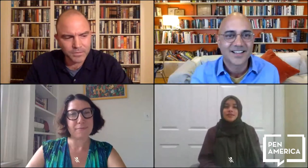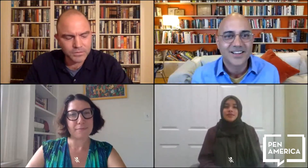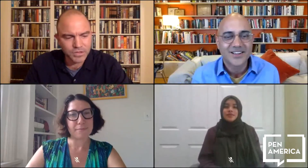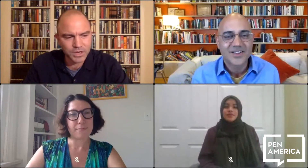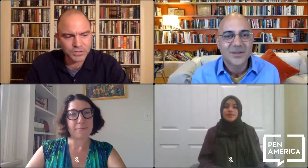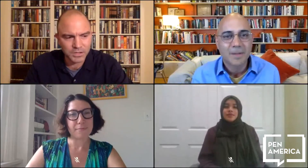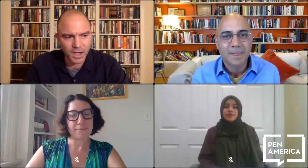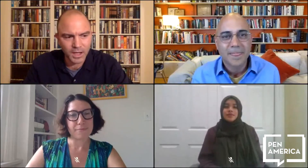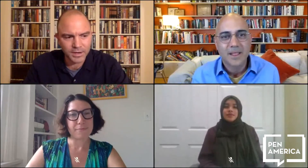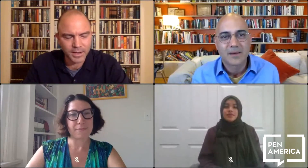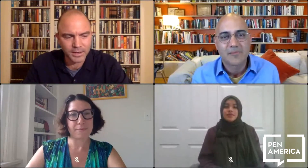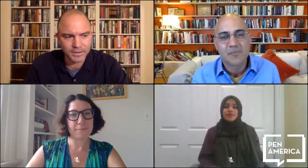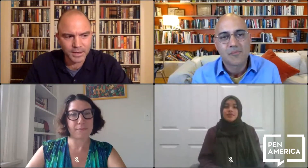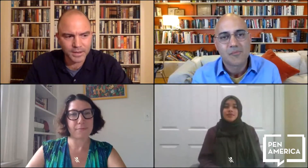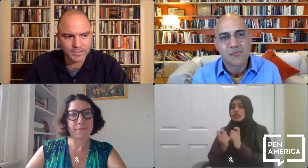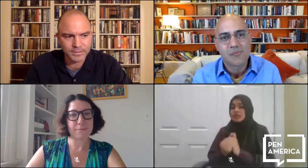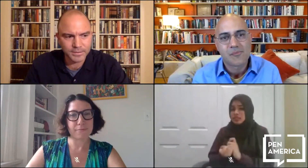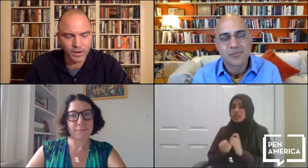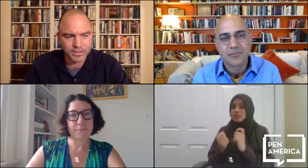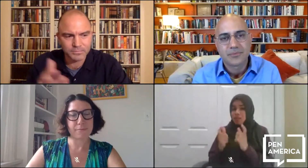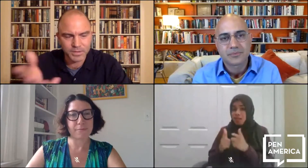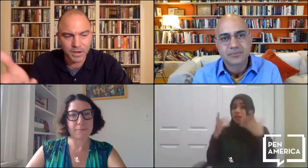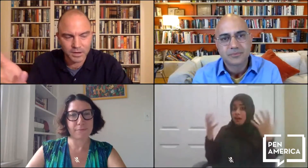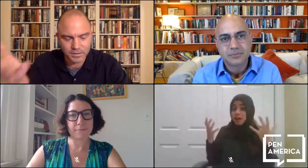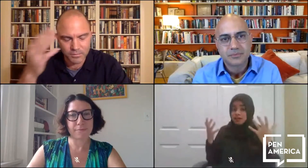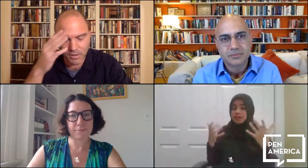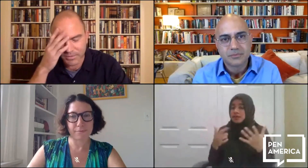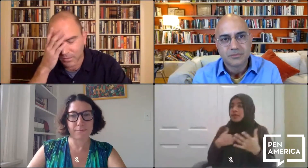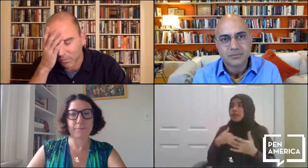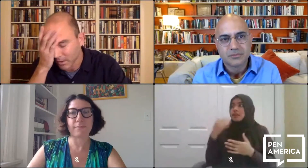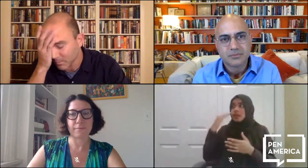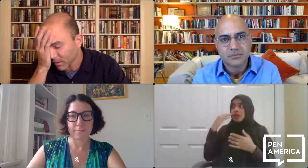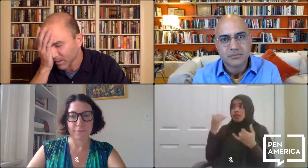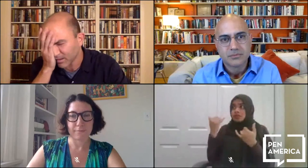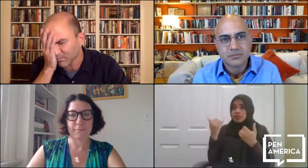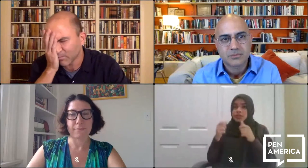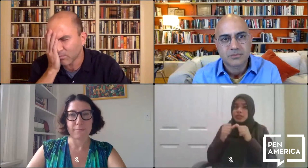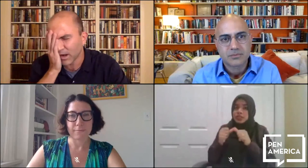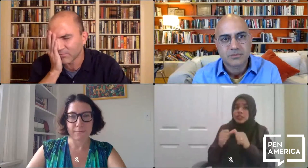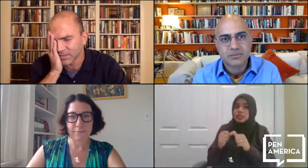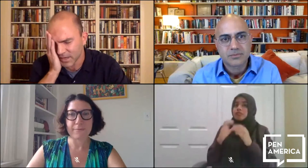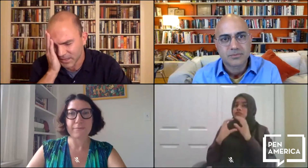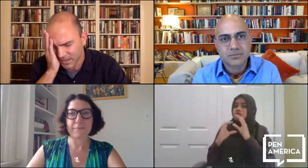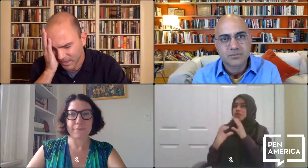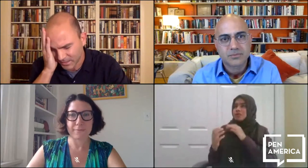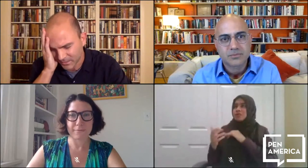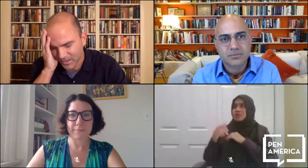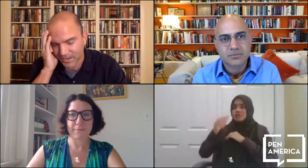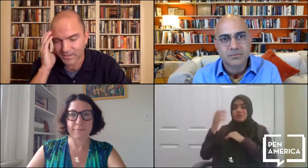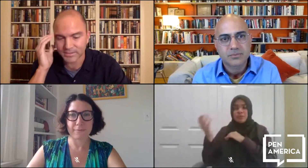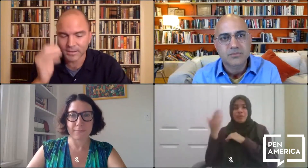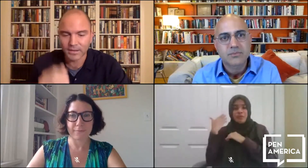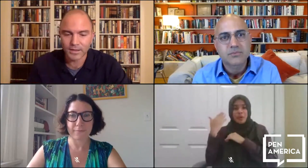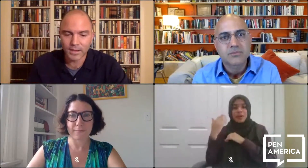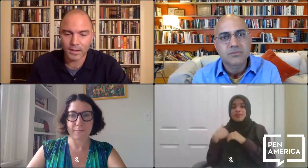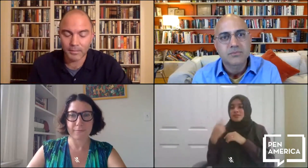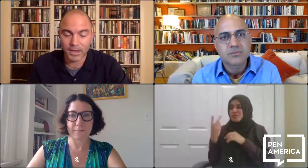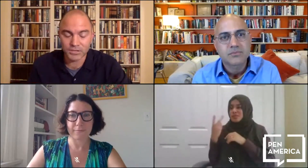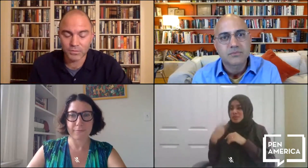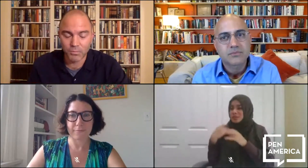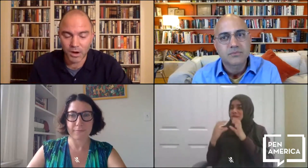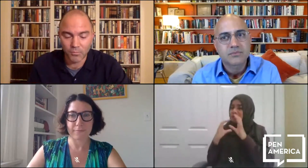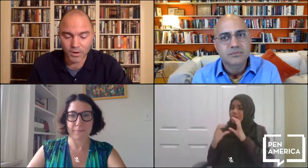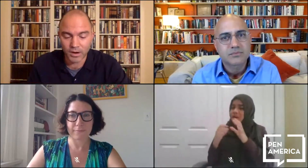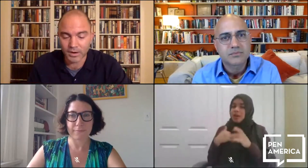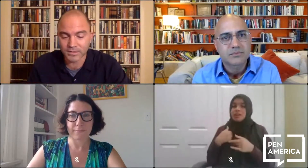My view has changed a lot. And as we talked, you referenced our walk in the park. What I was saying to Ayad the other day is,